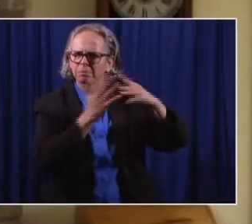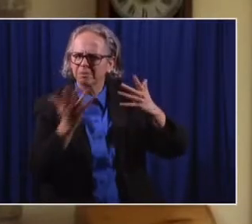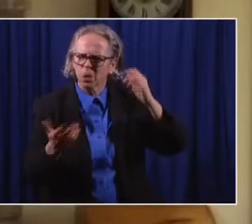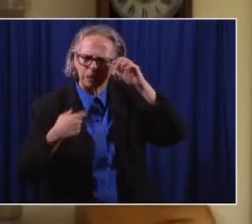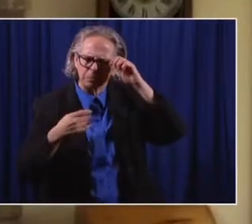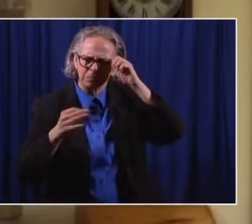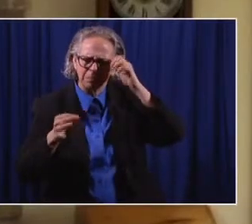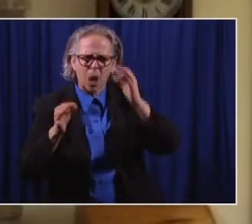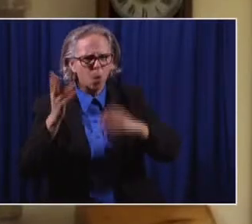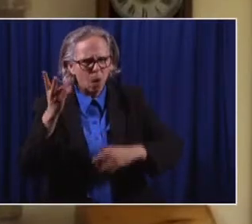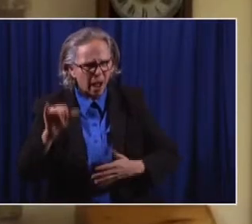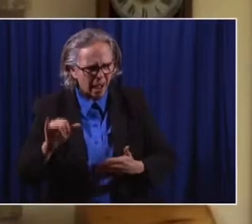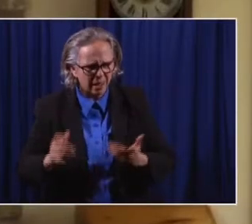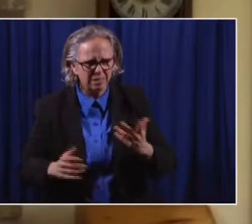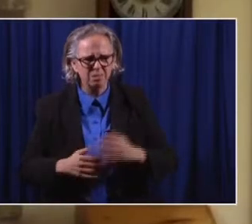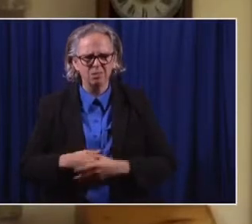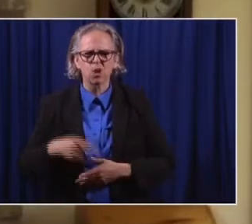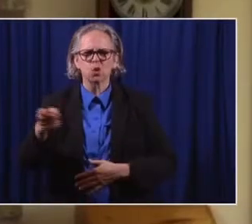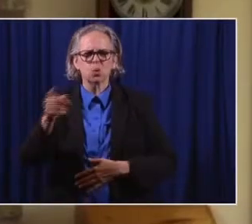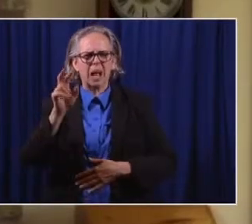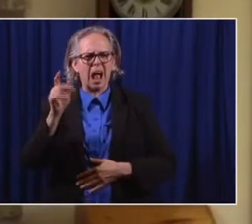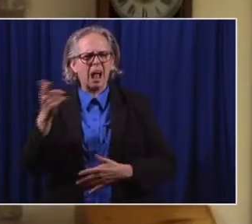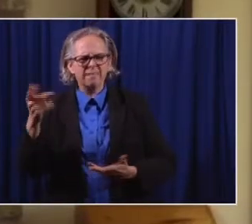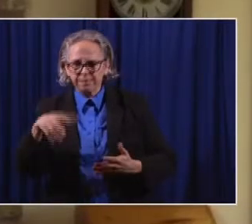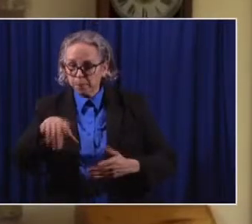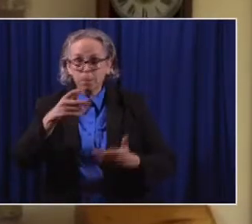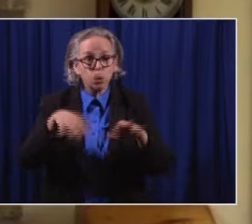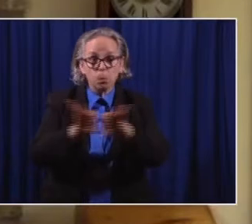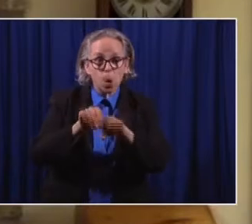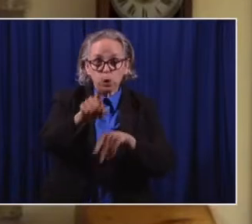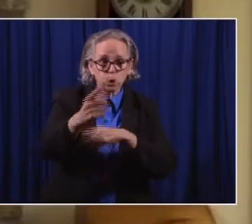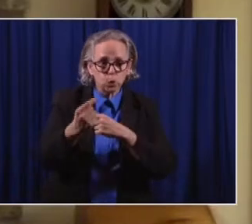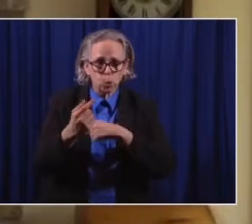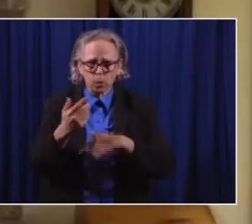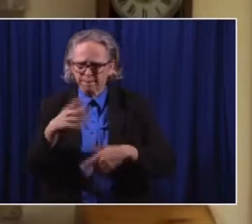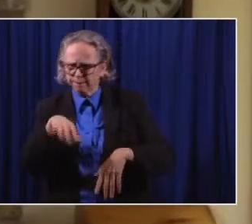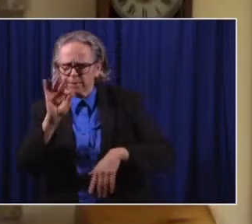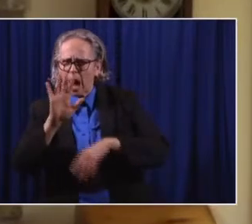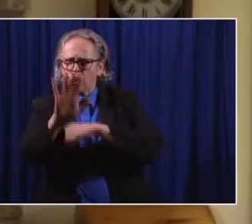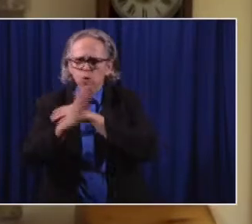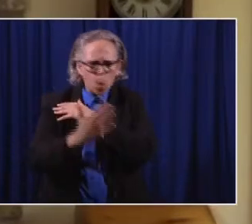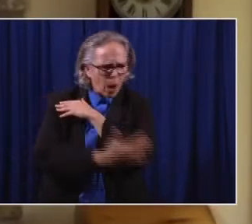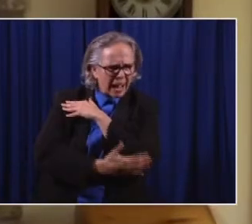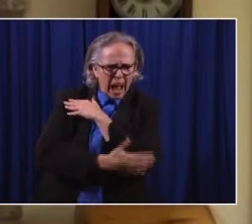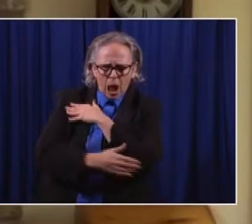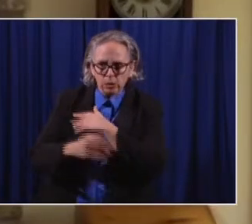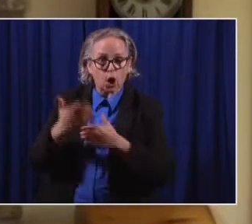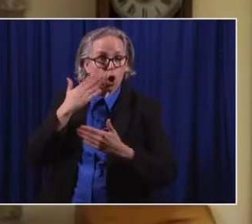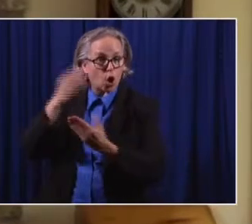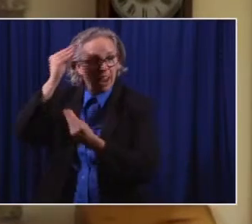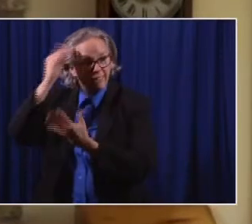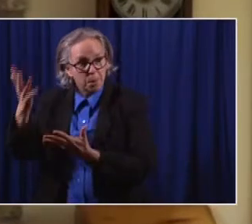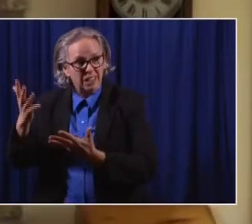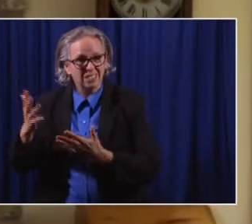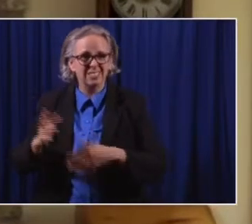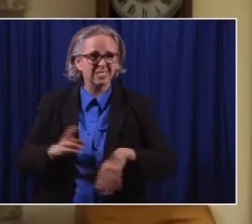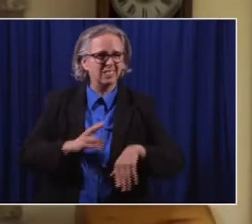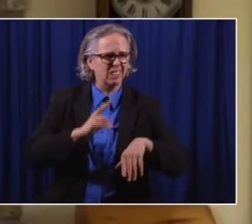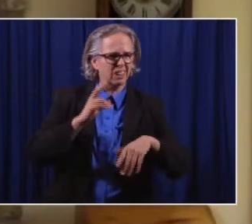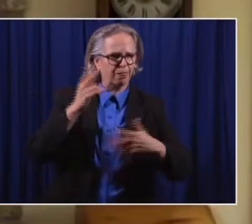your county is doing, that's a good chart to look at. The other one, of course, is our one that we unveil every